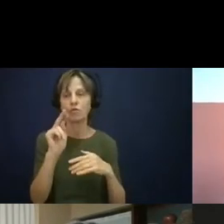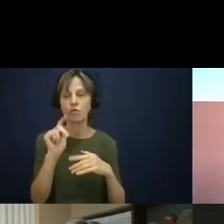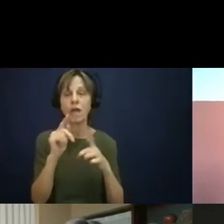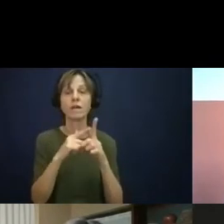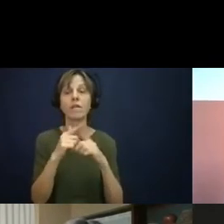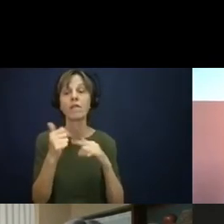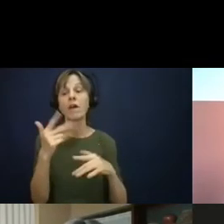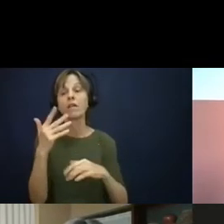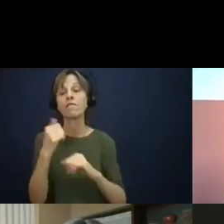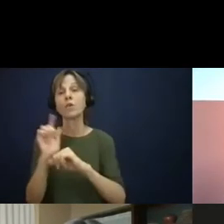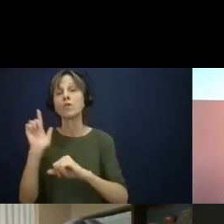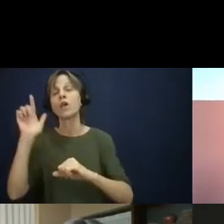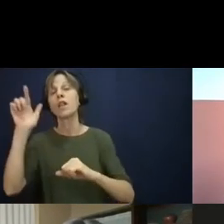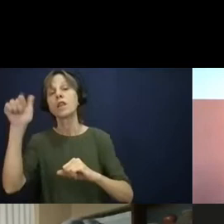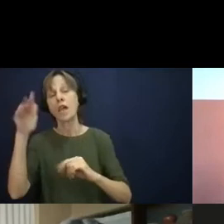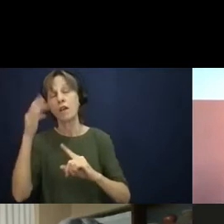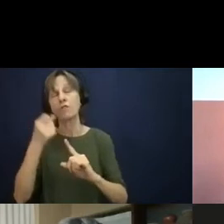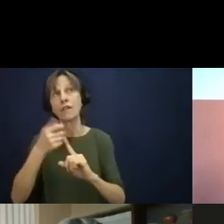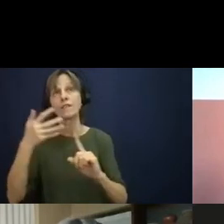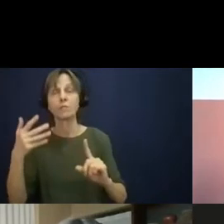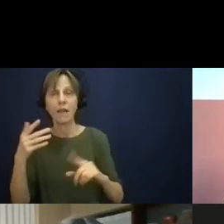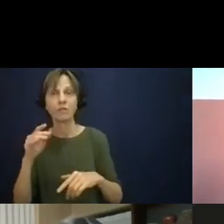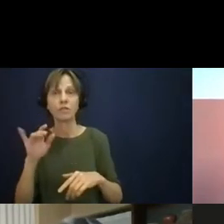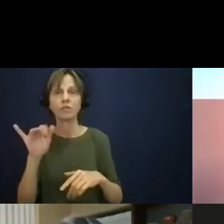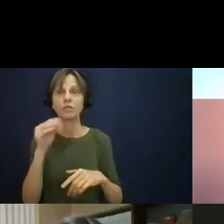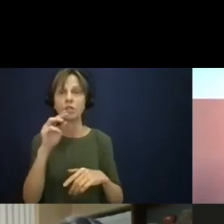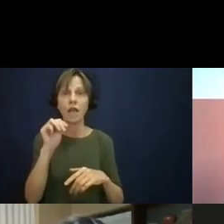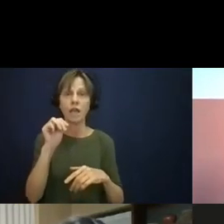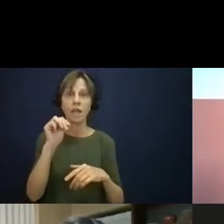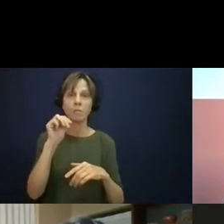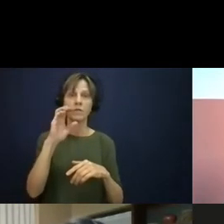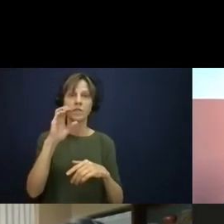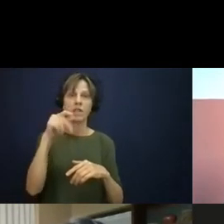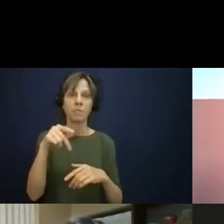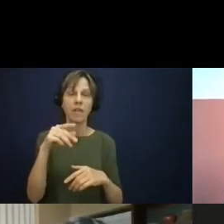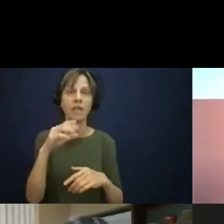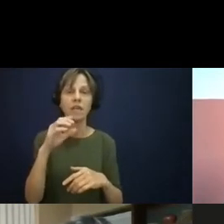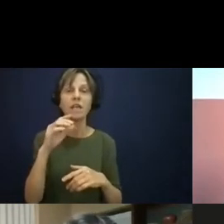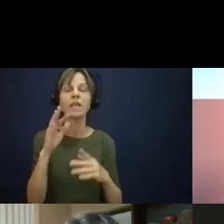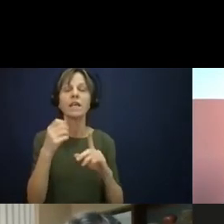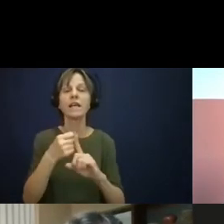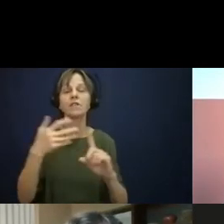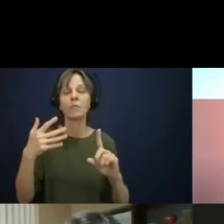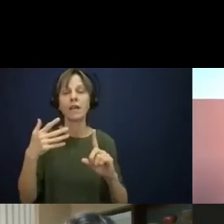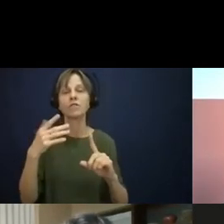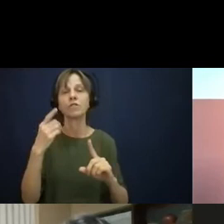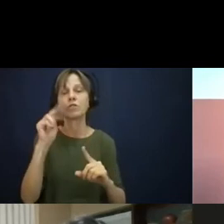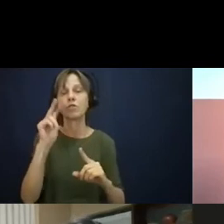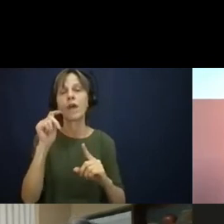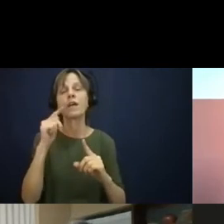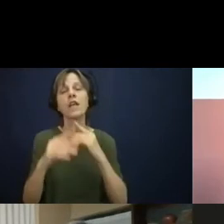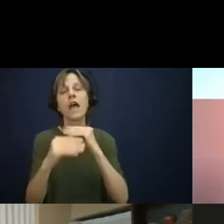also got an expansion grant, a JMHCP expansion grant to add more community supports to the program.